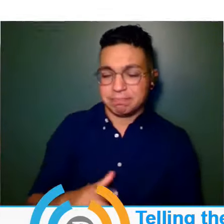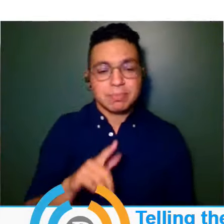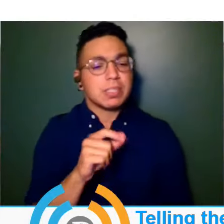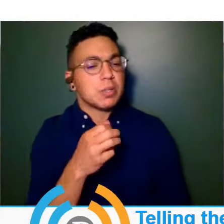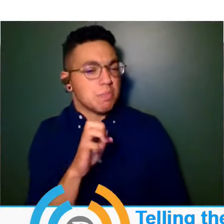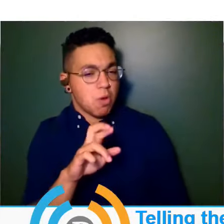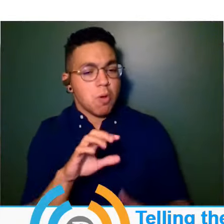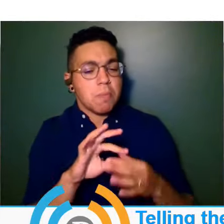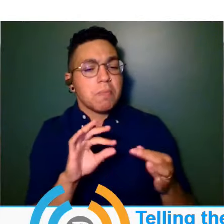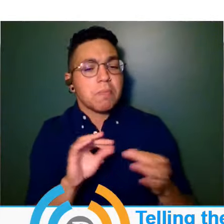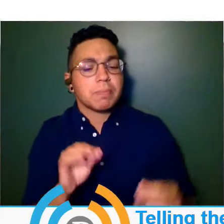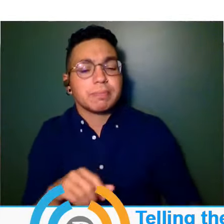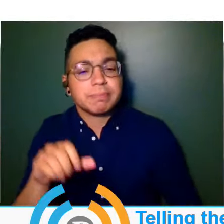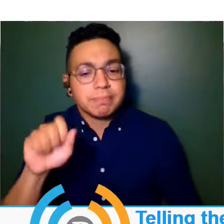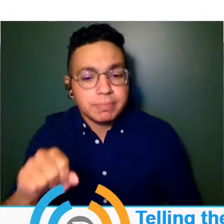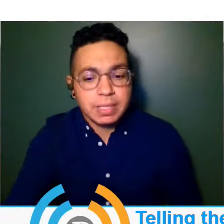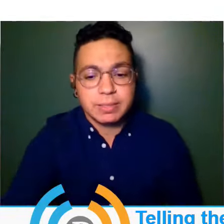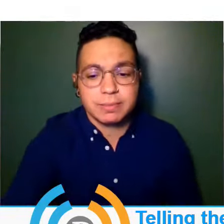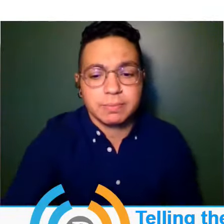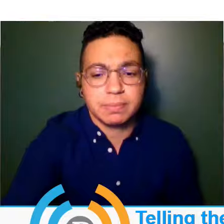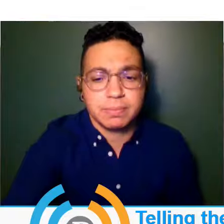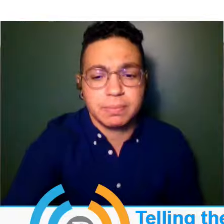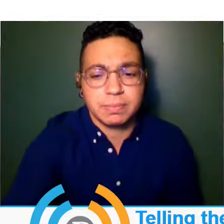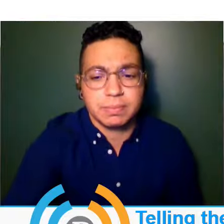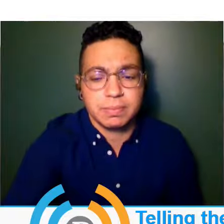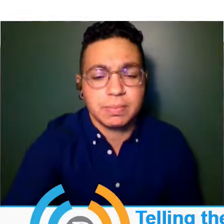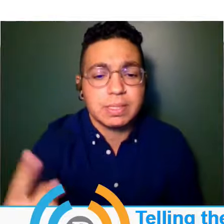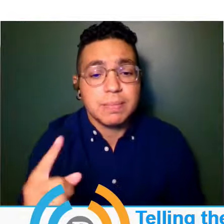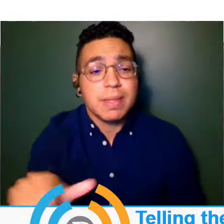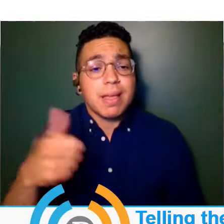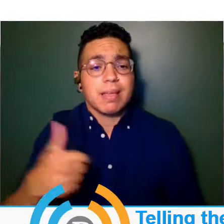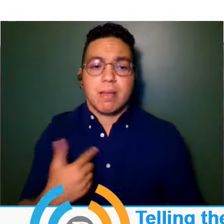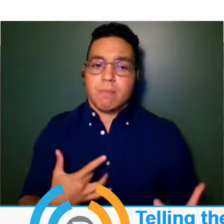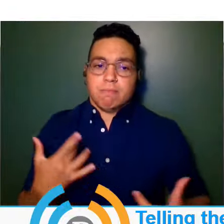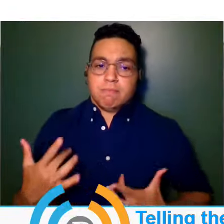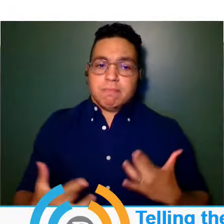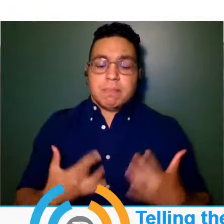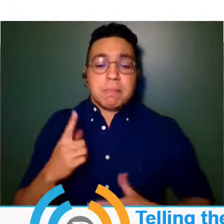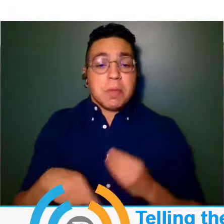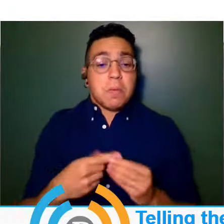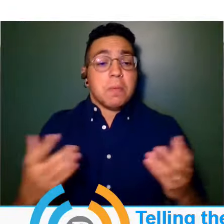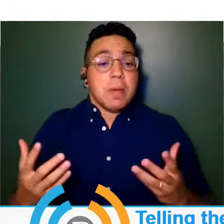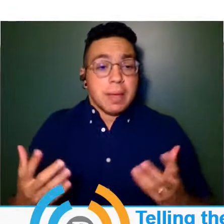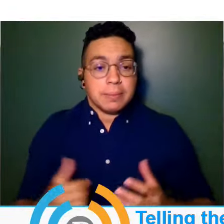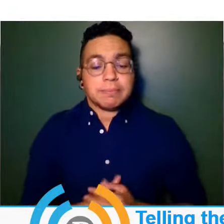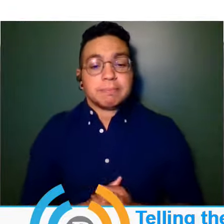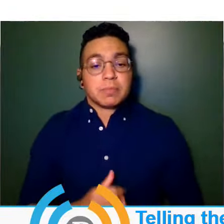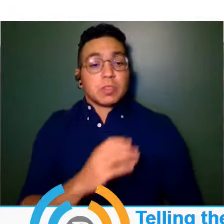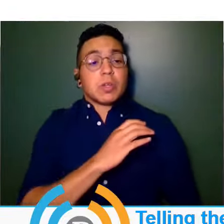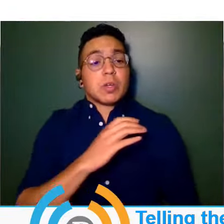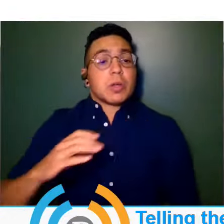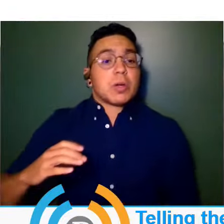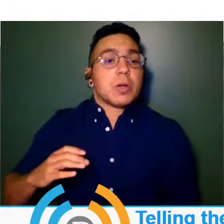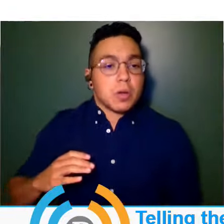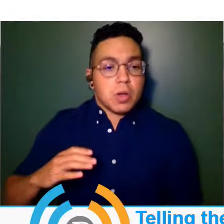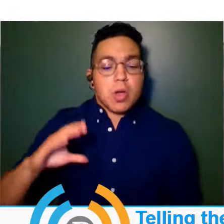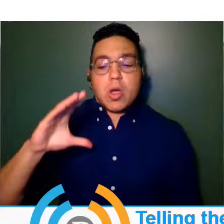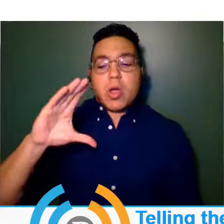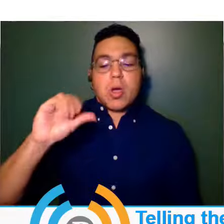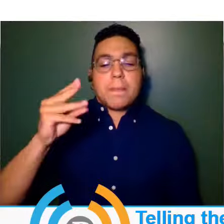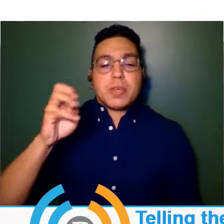and I would say something else that I'm excited about is Commissioner Hardesty has put